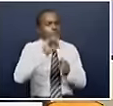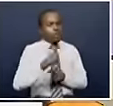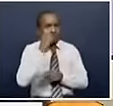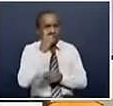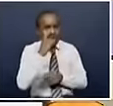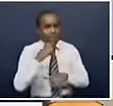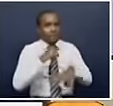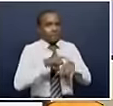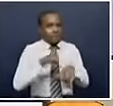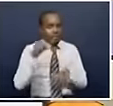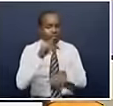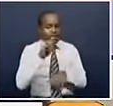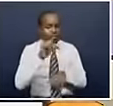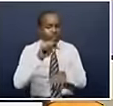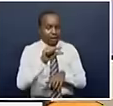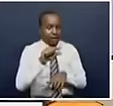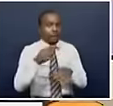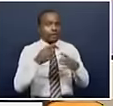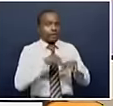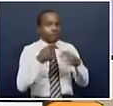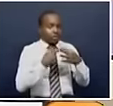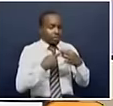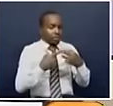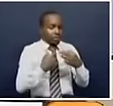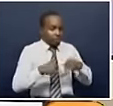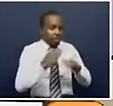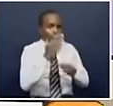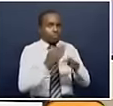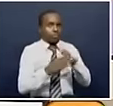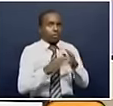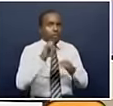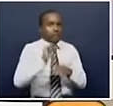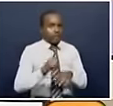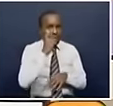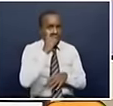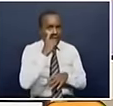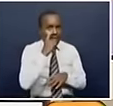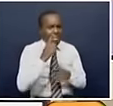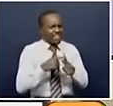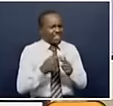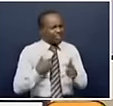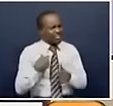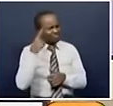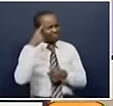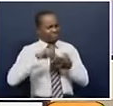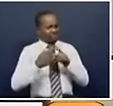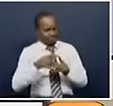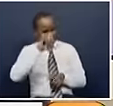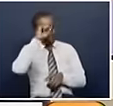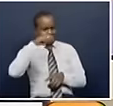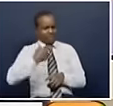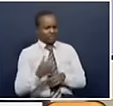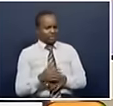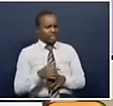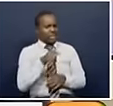of John Garang, when we were trying to rebuild South Sudan. And then, out of curiosity, I started asking myself, how does all